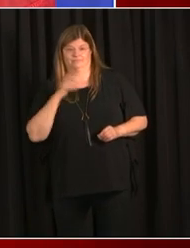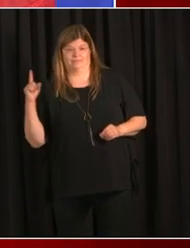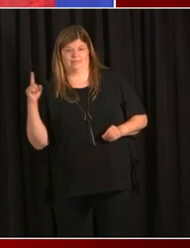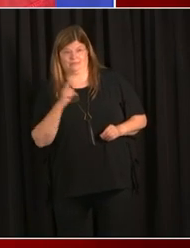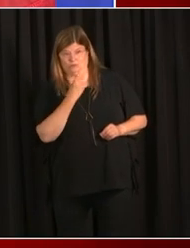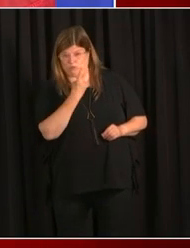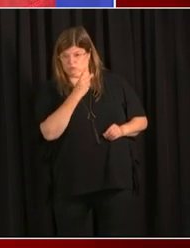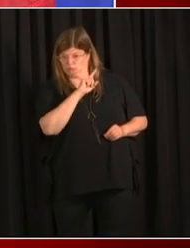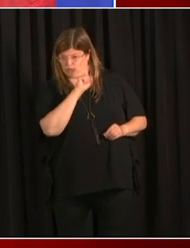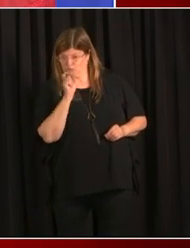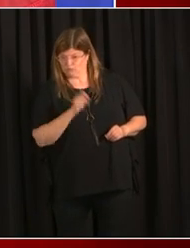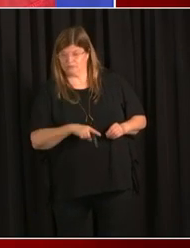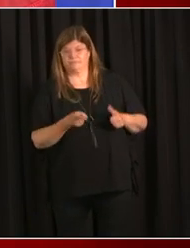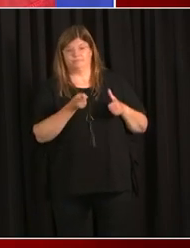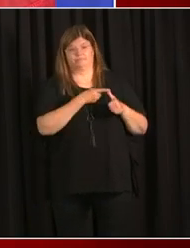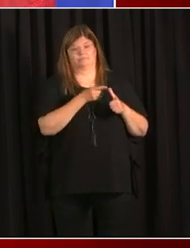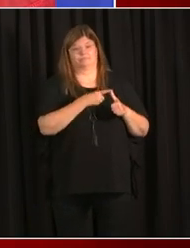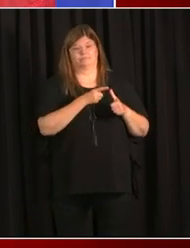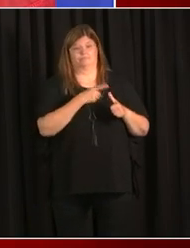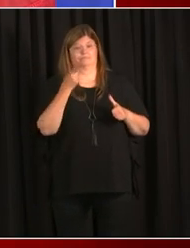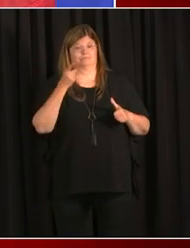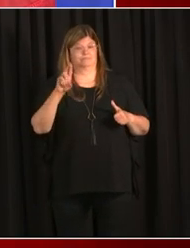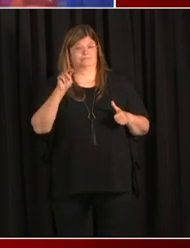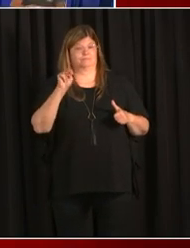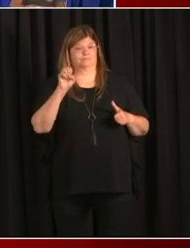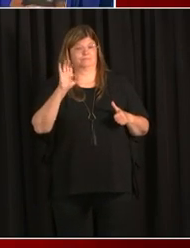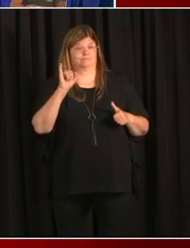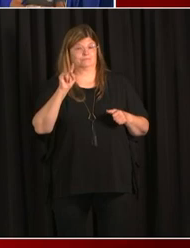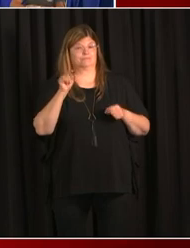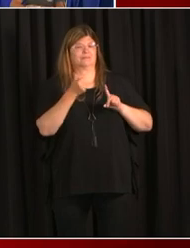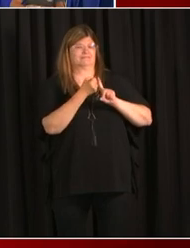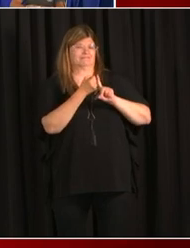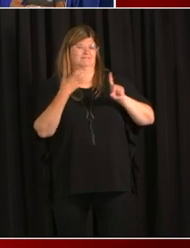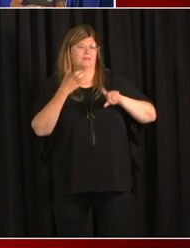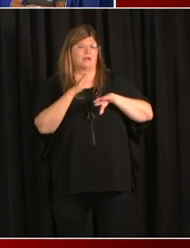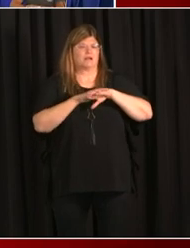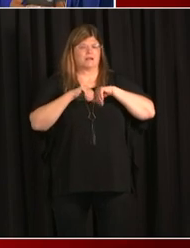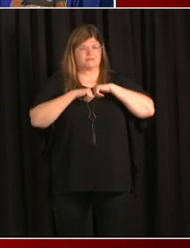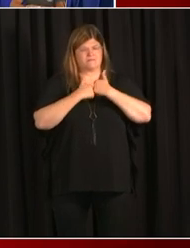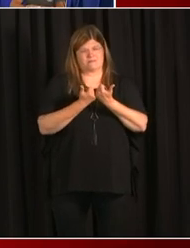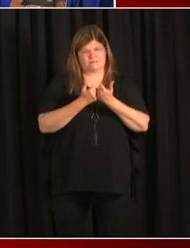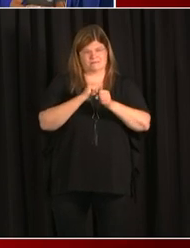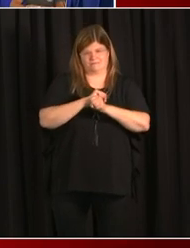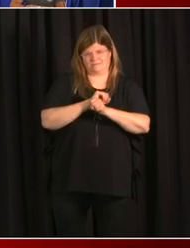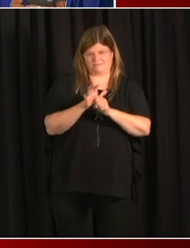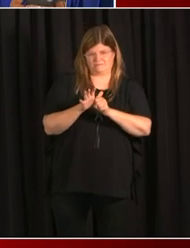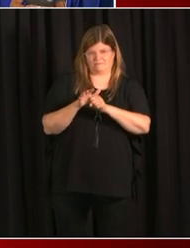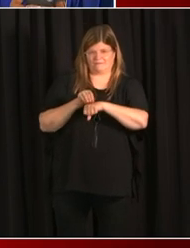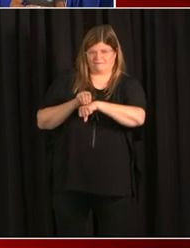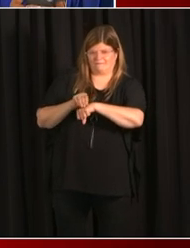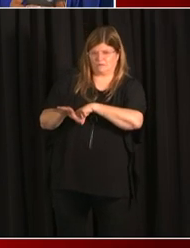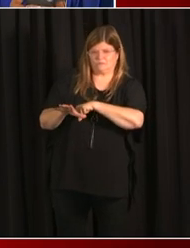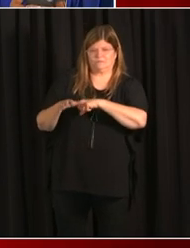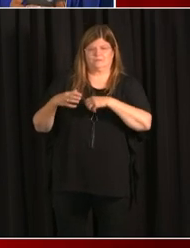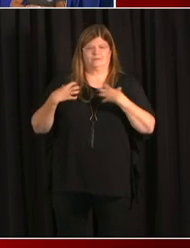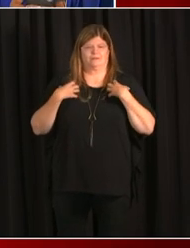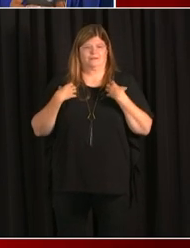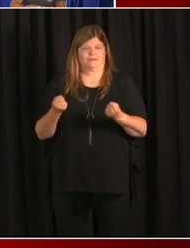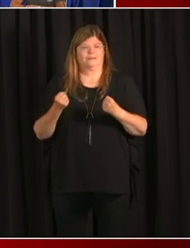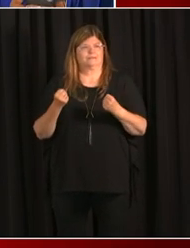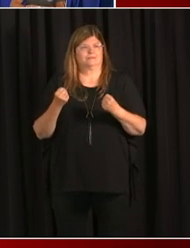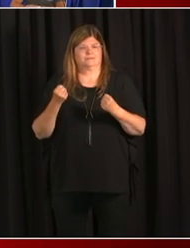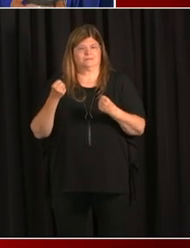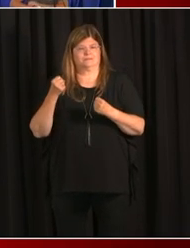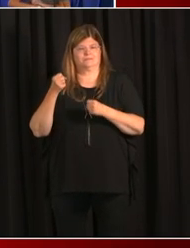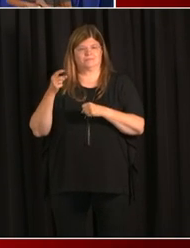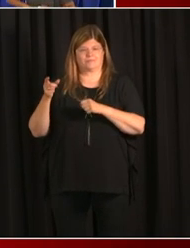questions. First, Dr. Nesbitt, could you tell us more about how the pandemic has affected the health department's ability to